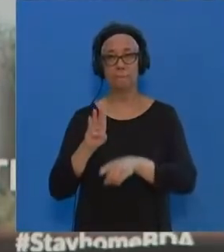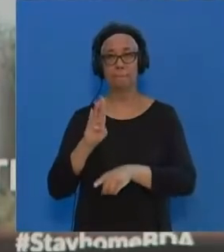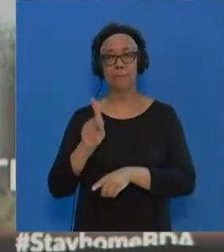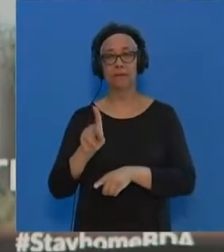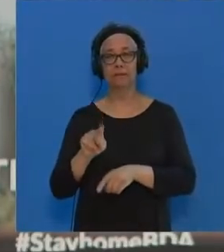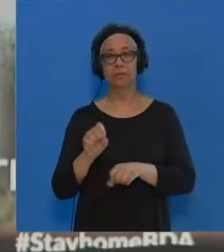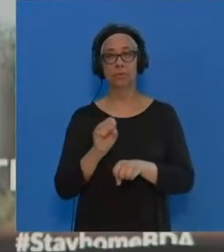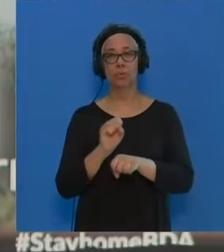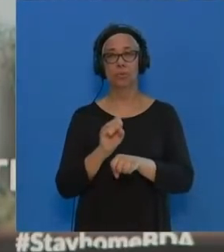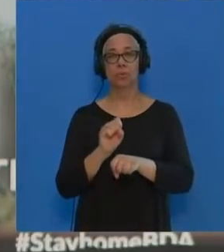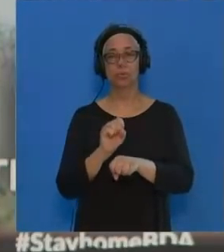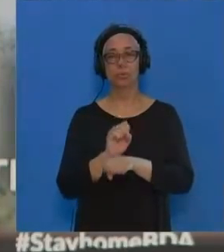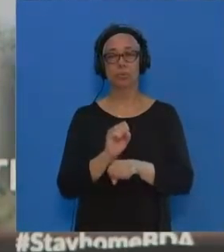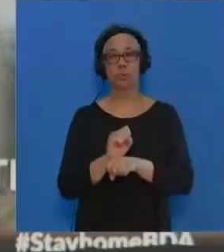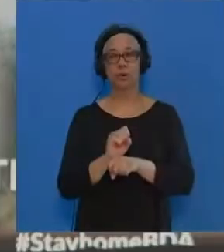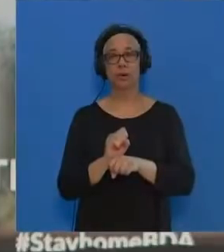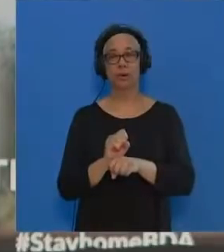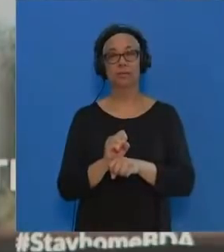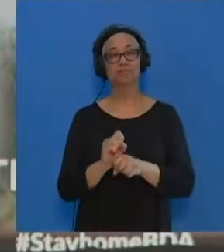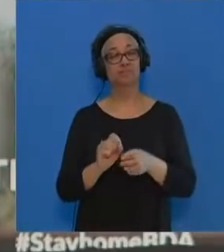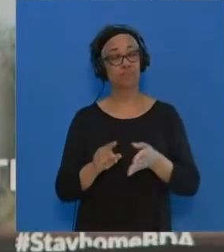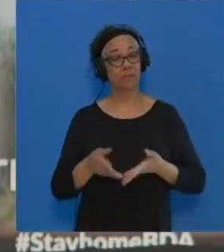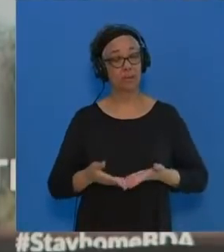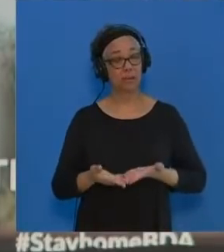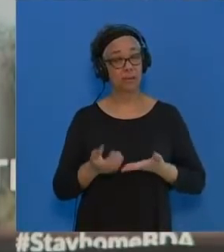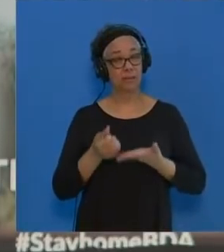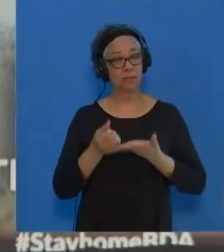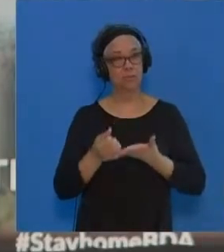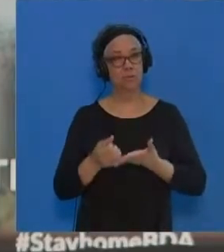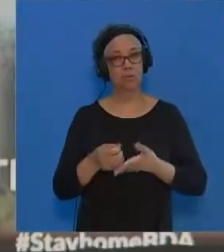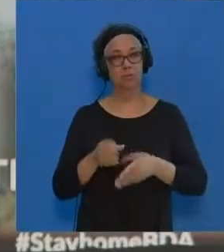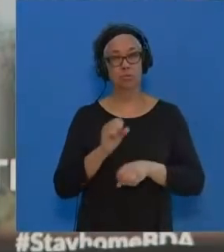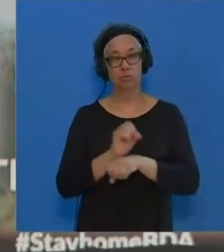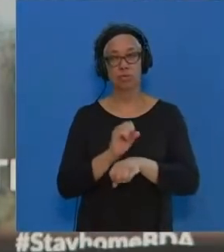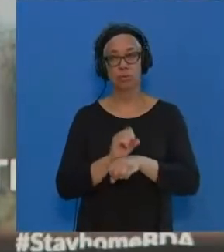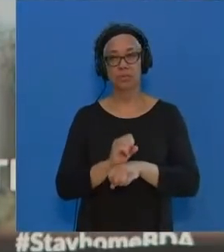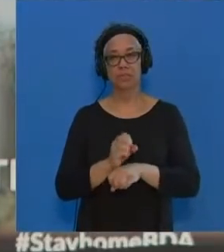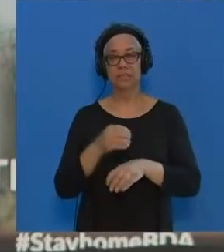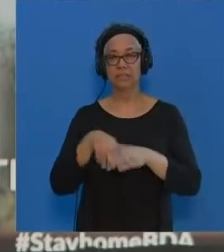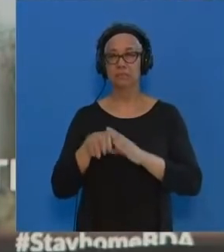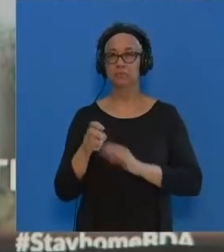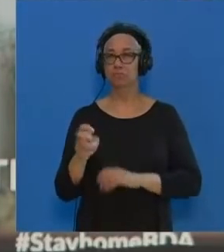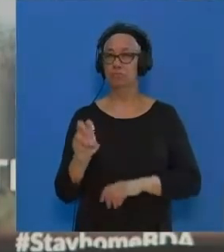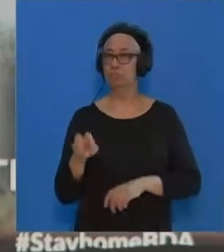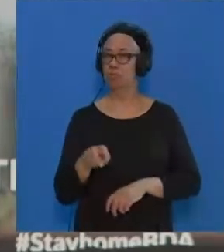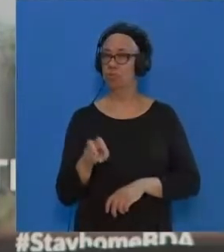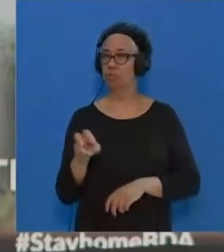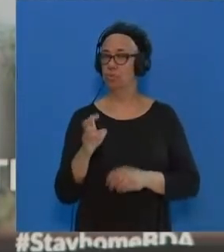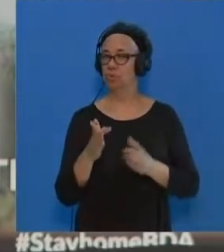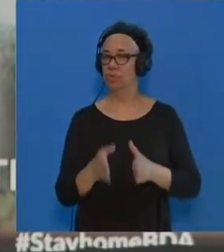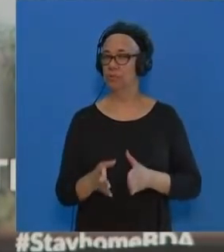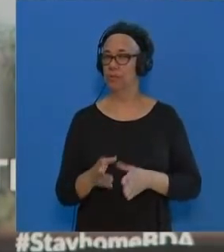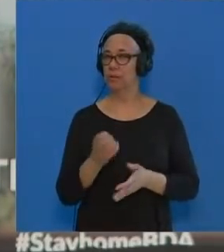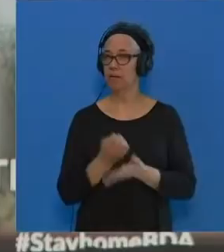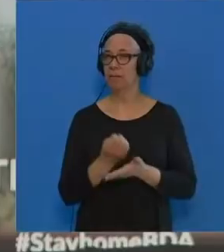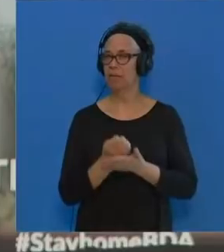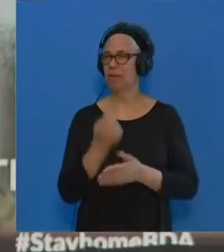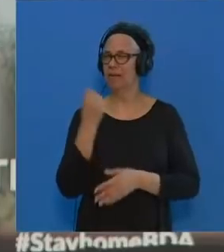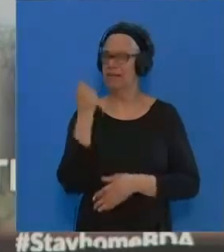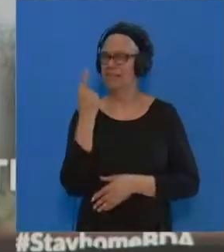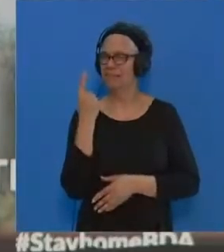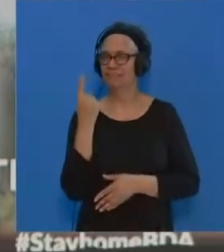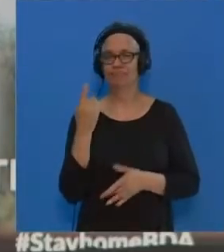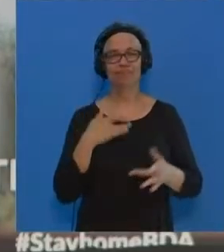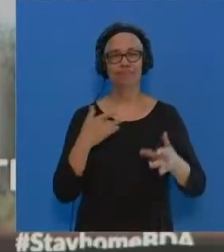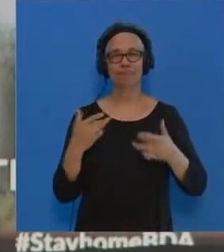economic opportunities and jobs in the tourism economy, we understand the concern that many have expressed